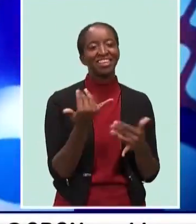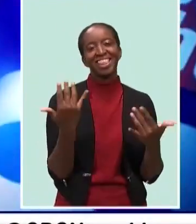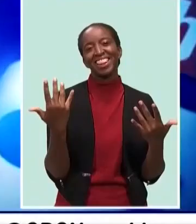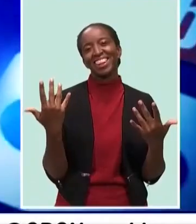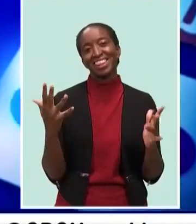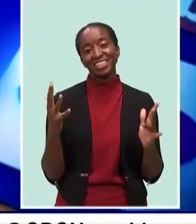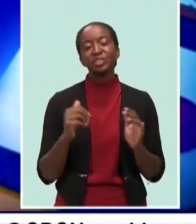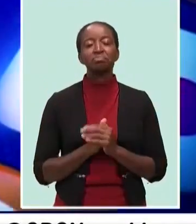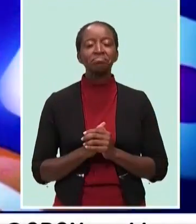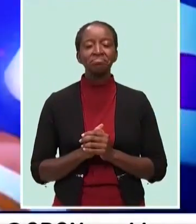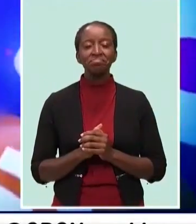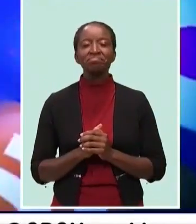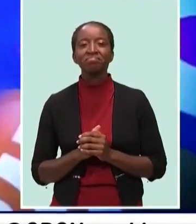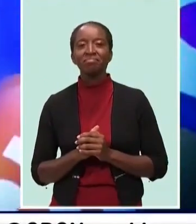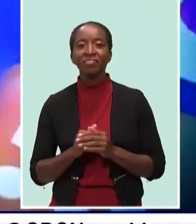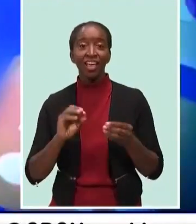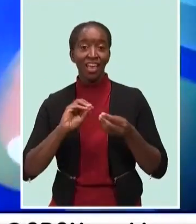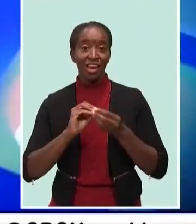WhatsApp numbers at